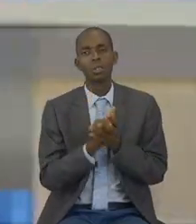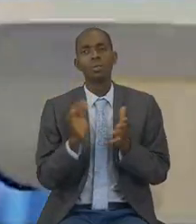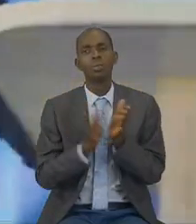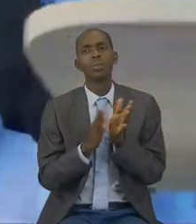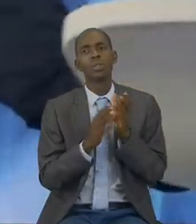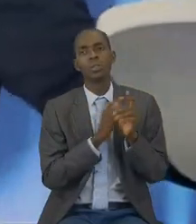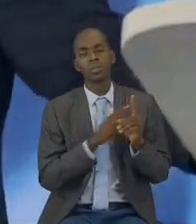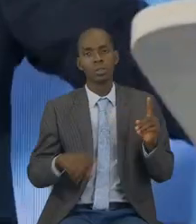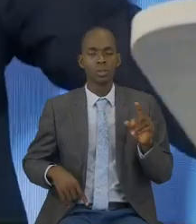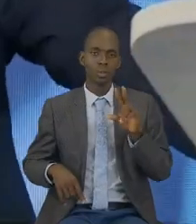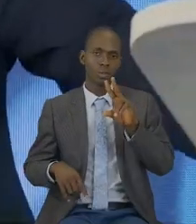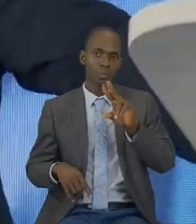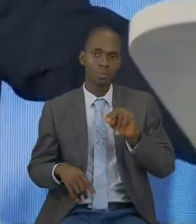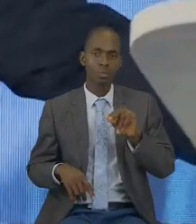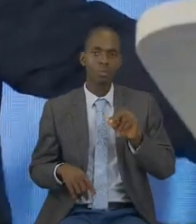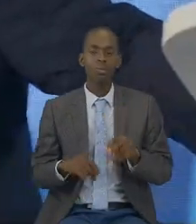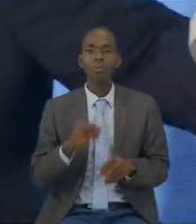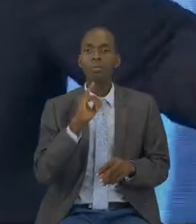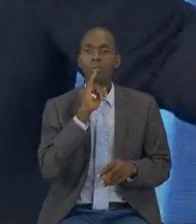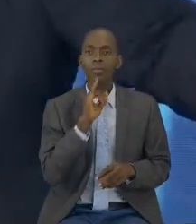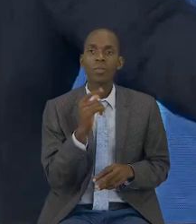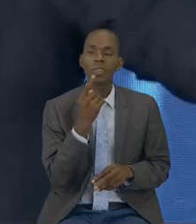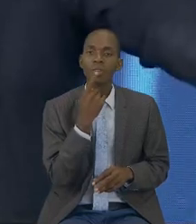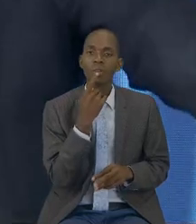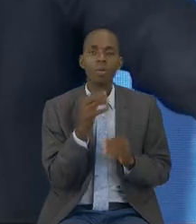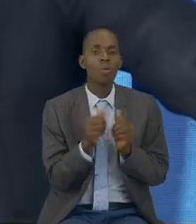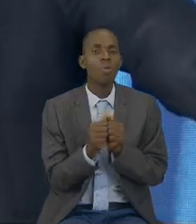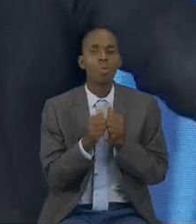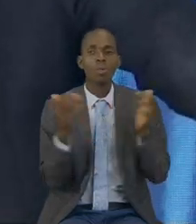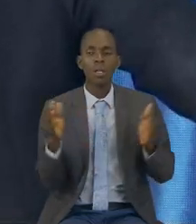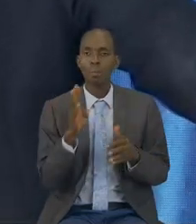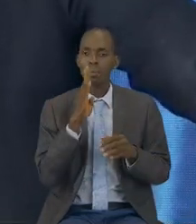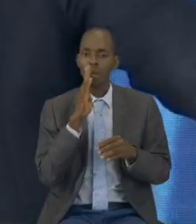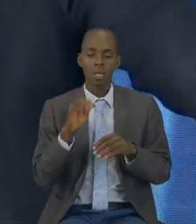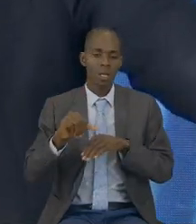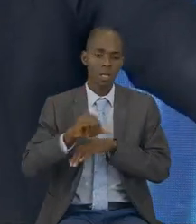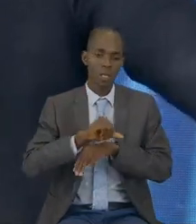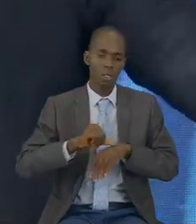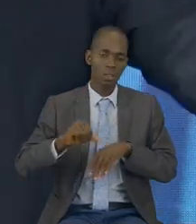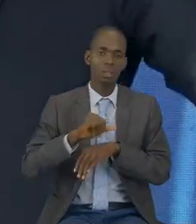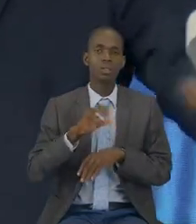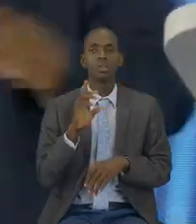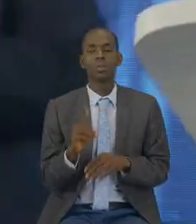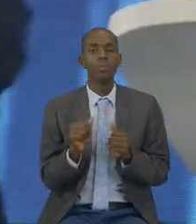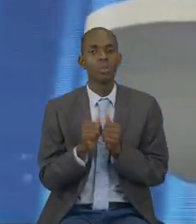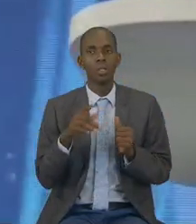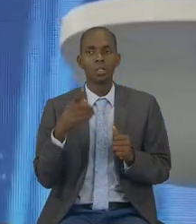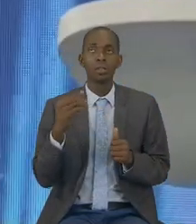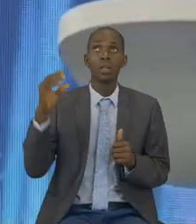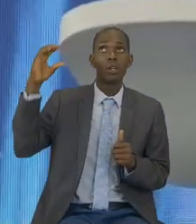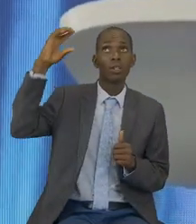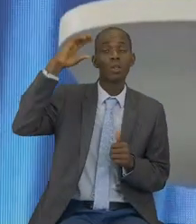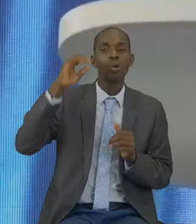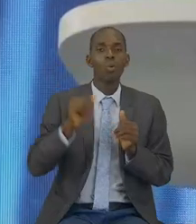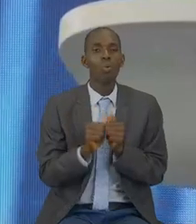but you know, his tongue without the anointing, without the unction, and without